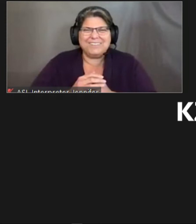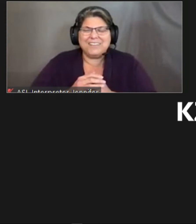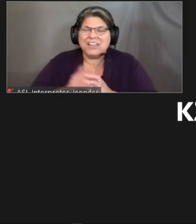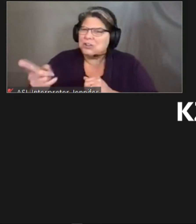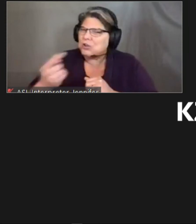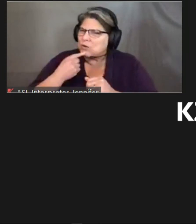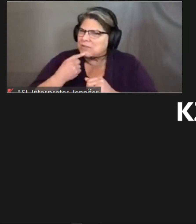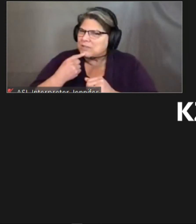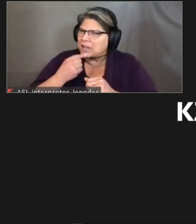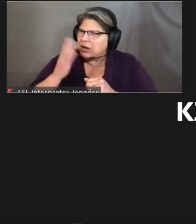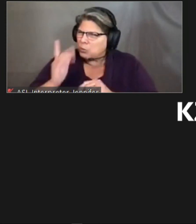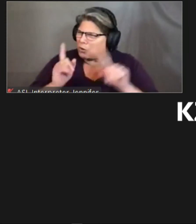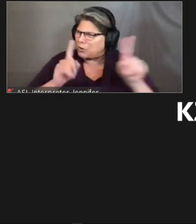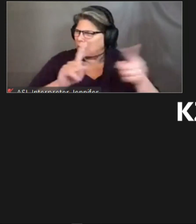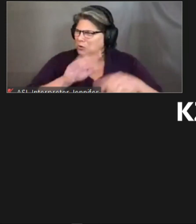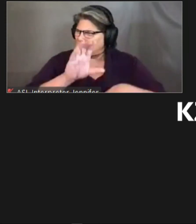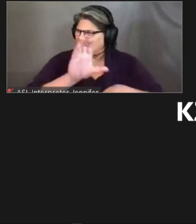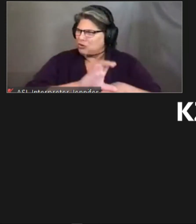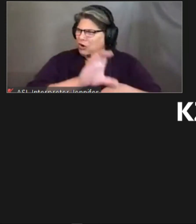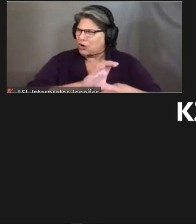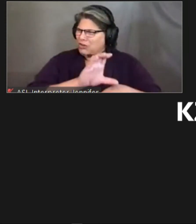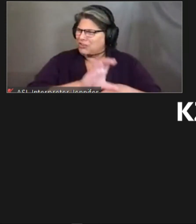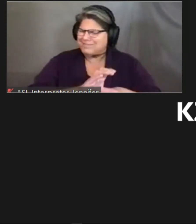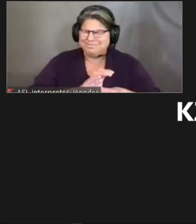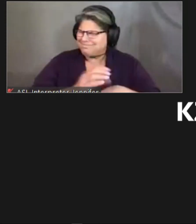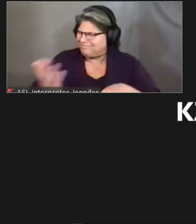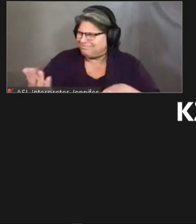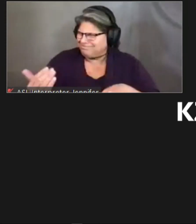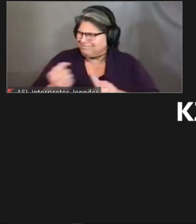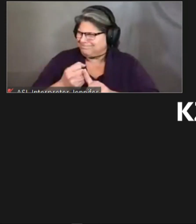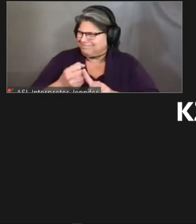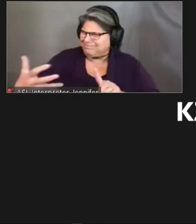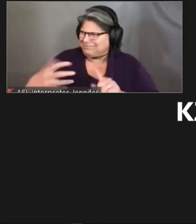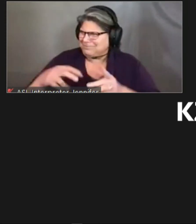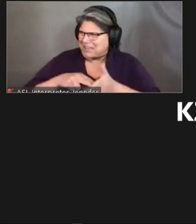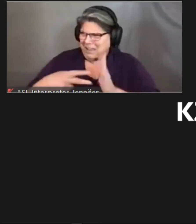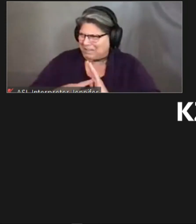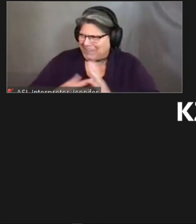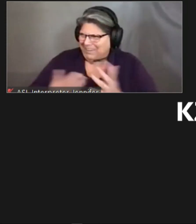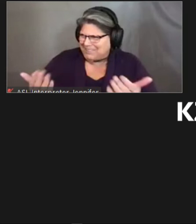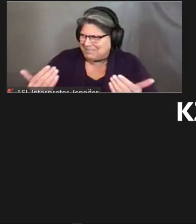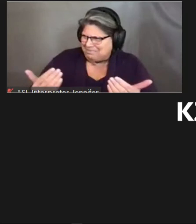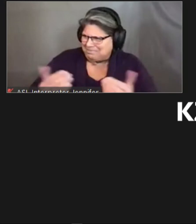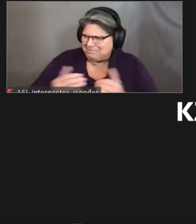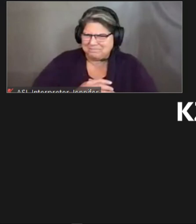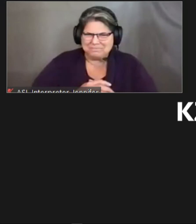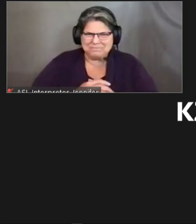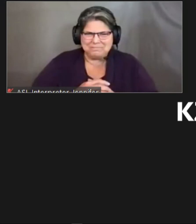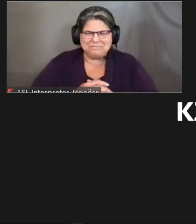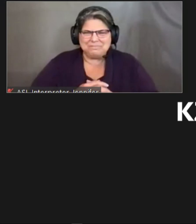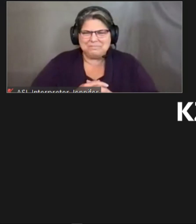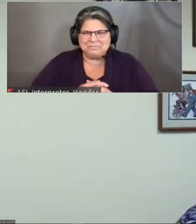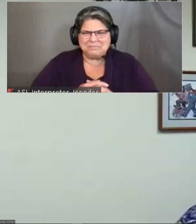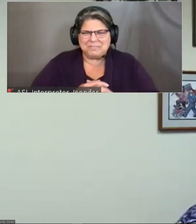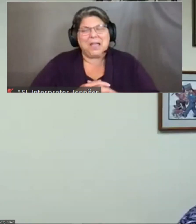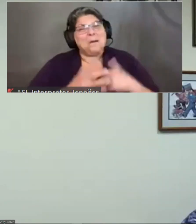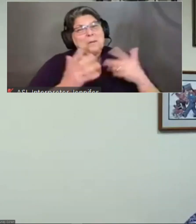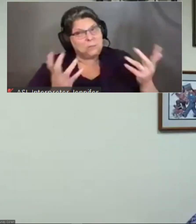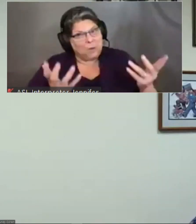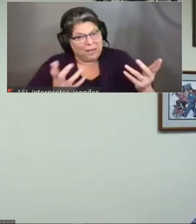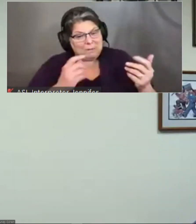to be going to church. Could you talk about that program and what you're going to be doing at church?